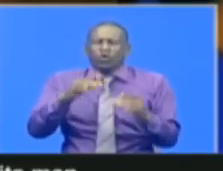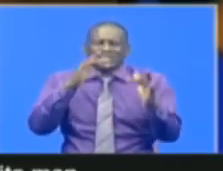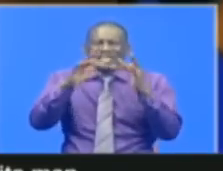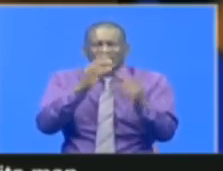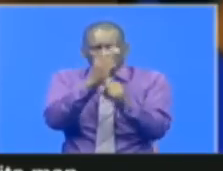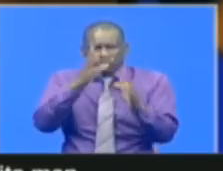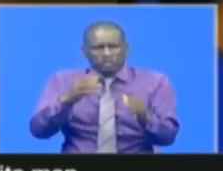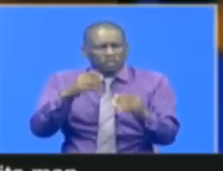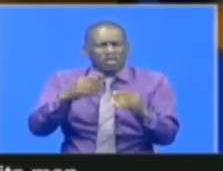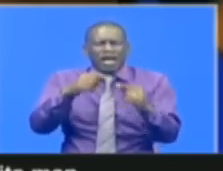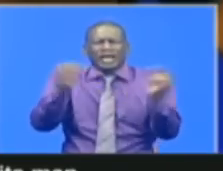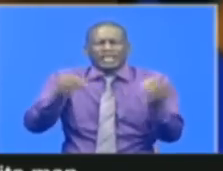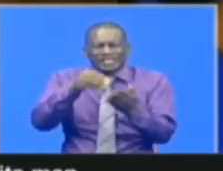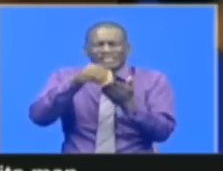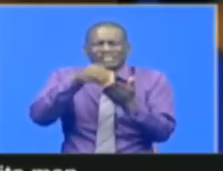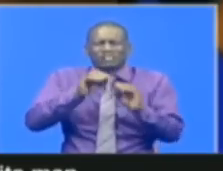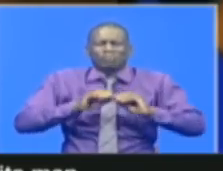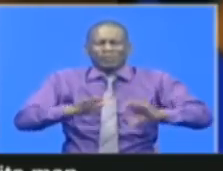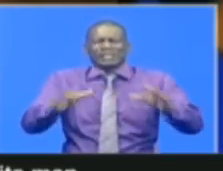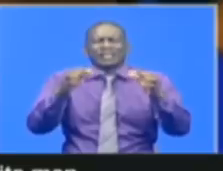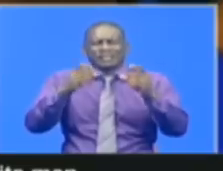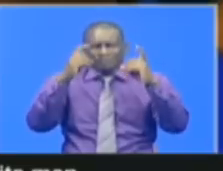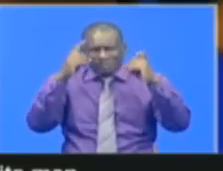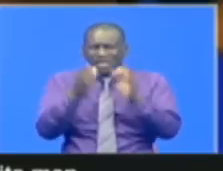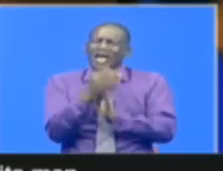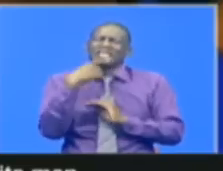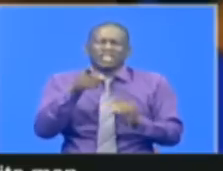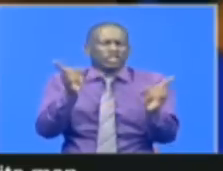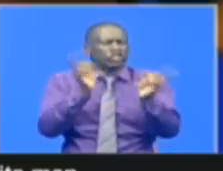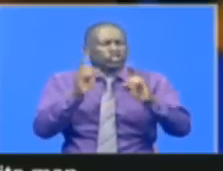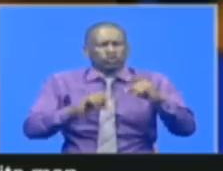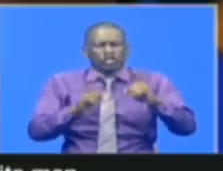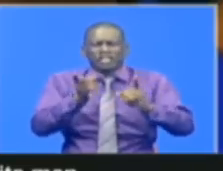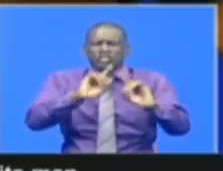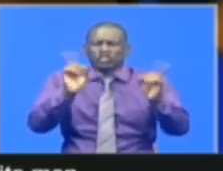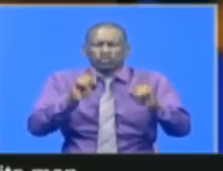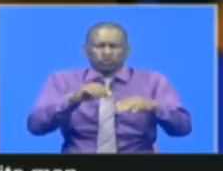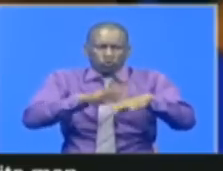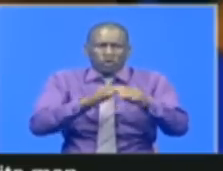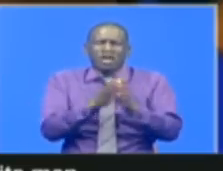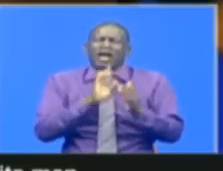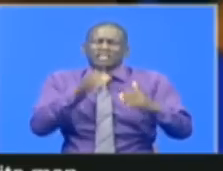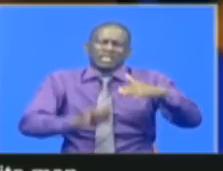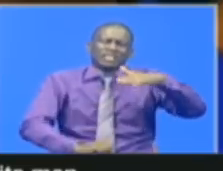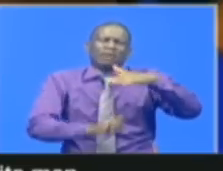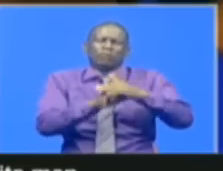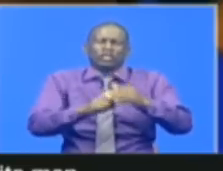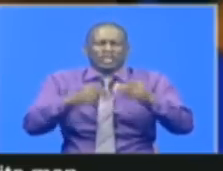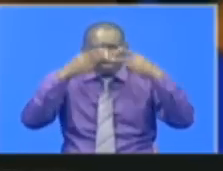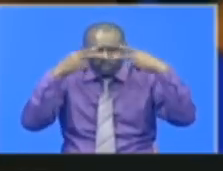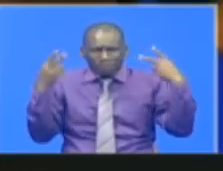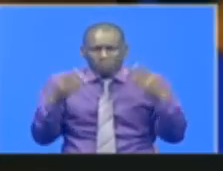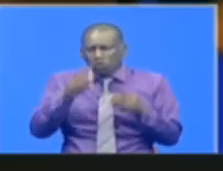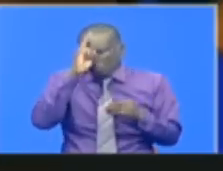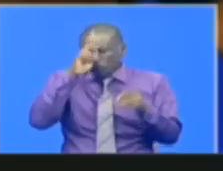against circulating the images, terming the act unpatriotic and supportive of the actions of the Al-Shabaab. The police also